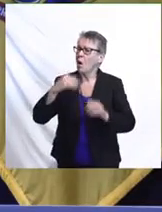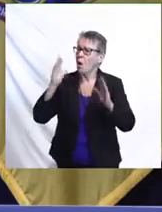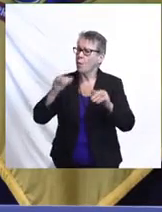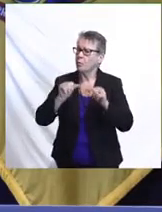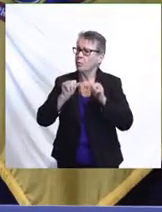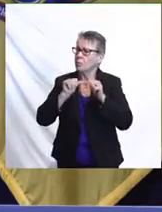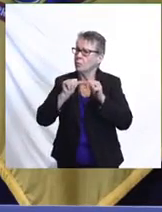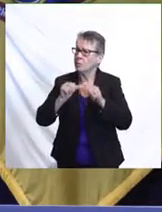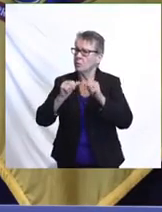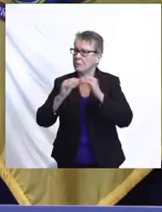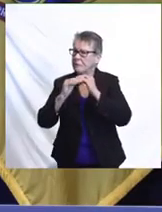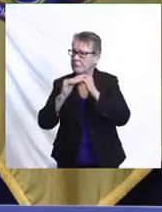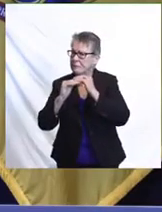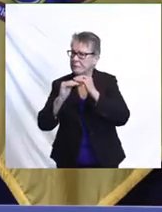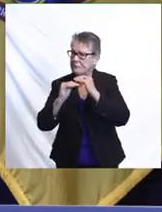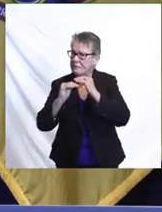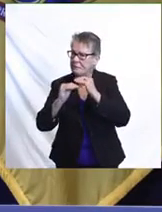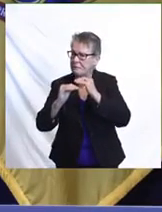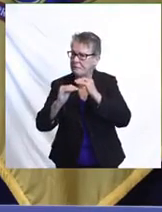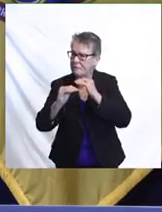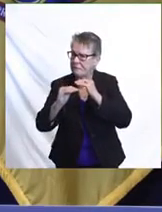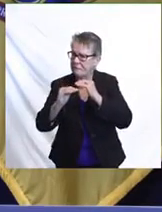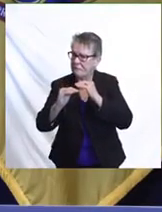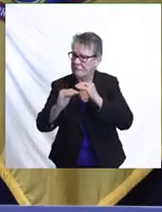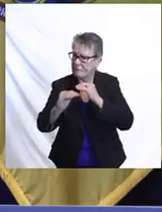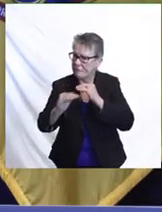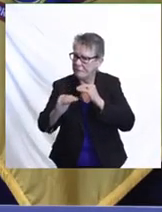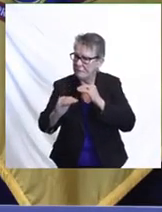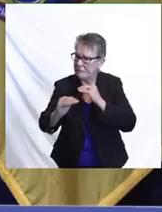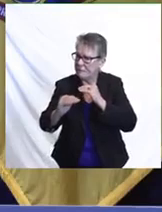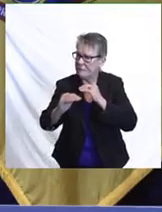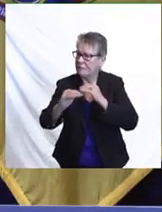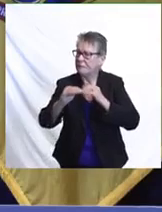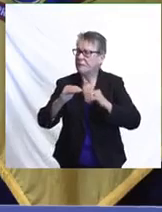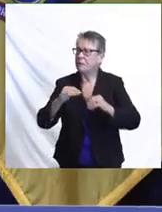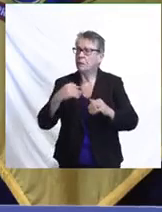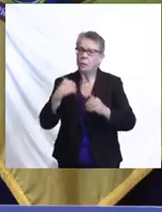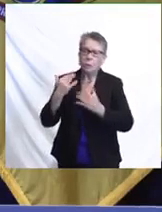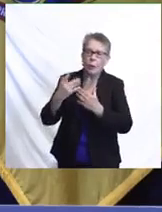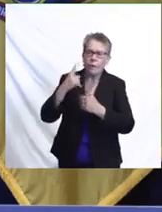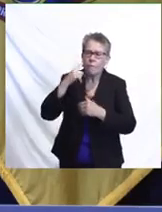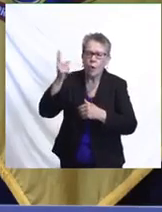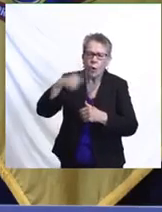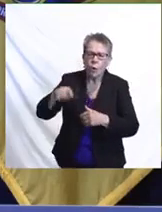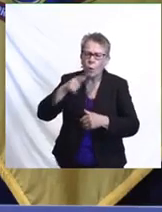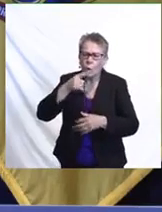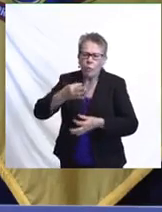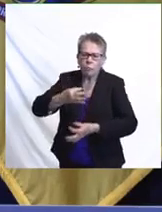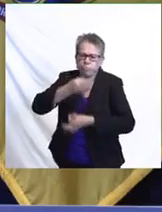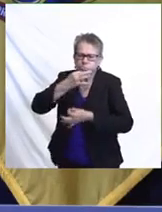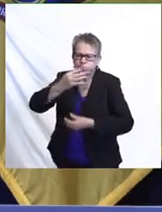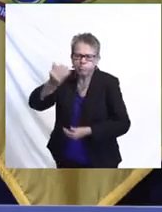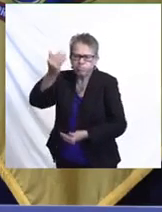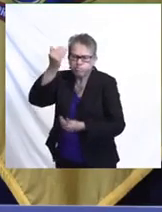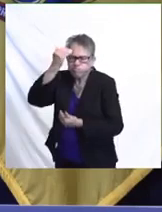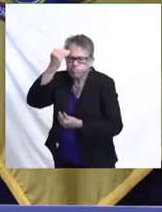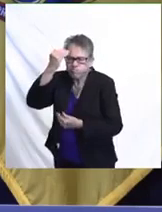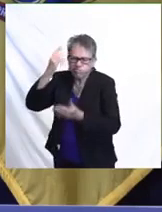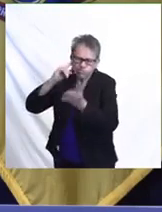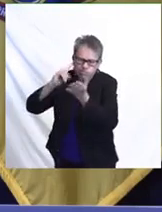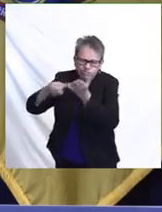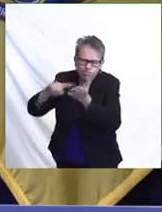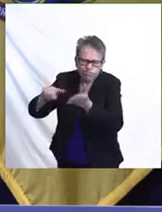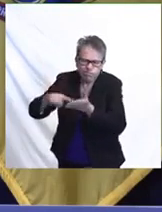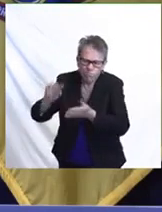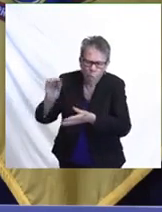the tires on this new variant. And let's stay close with each other, and let's stay close with the developments and the facts. And